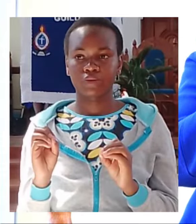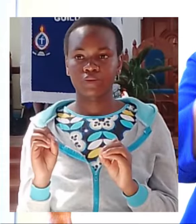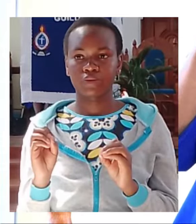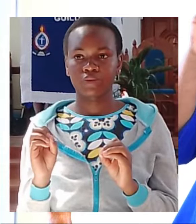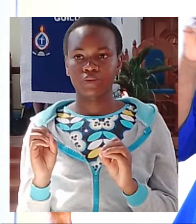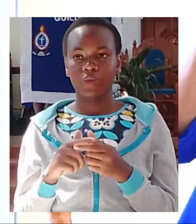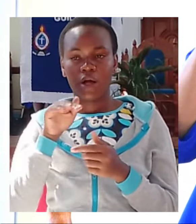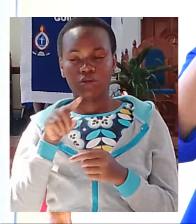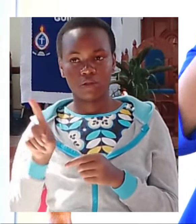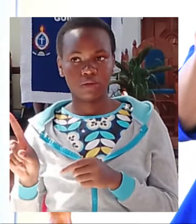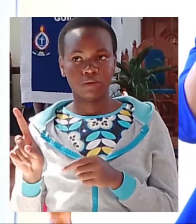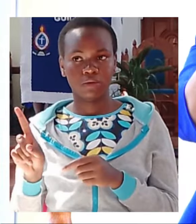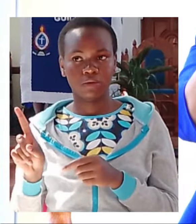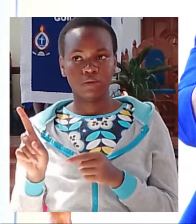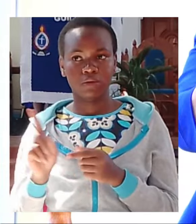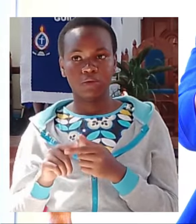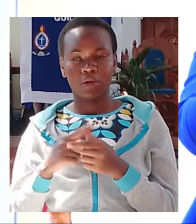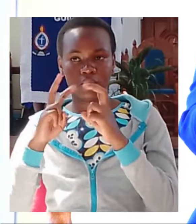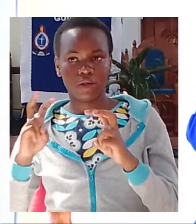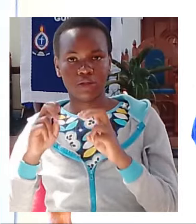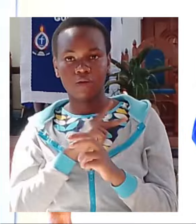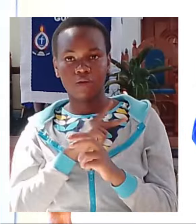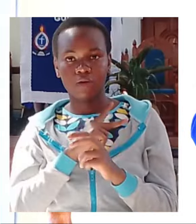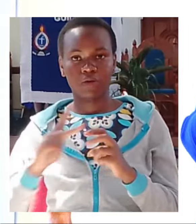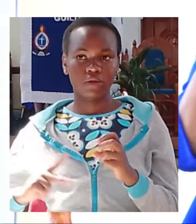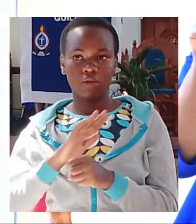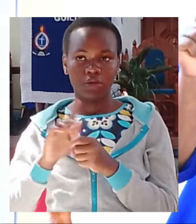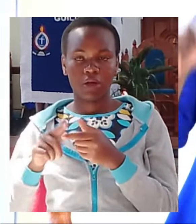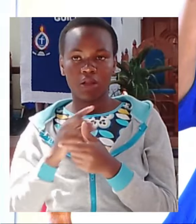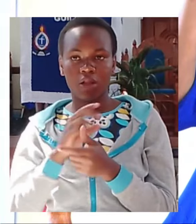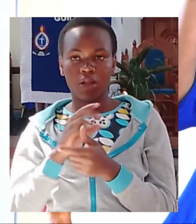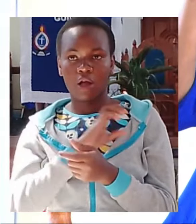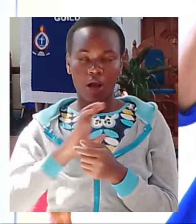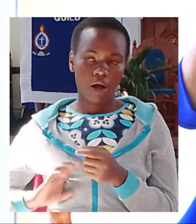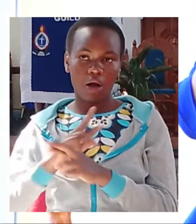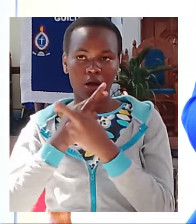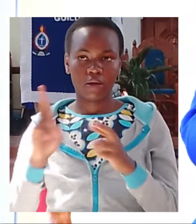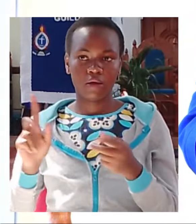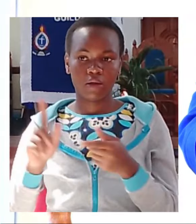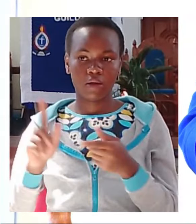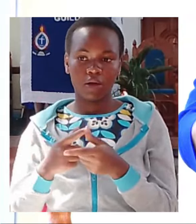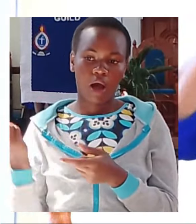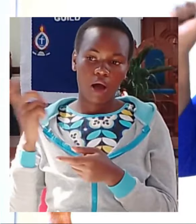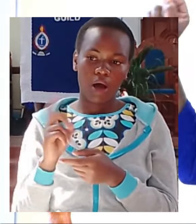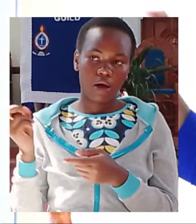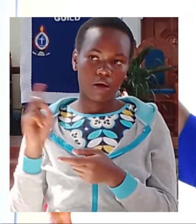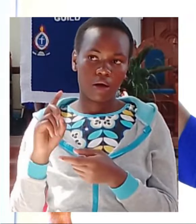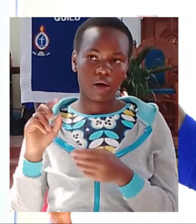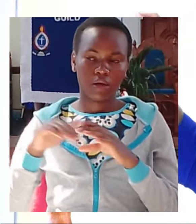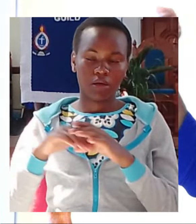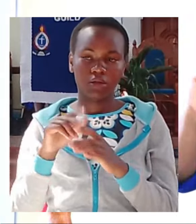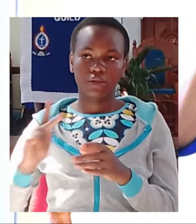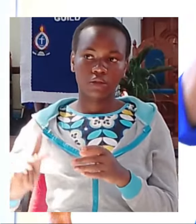Ask yourself, as you're seeking the kingdom of God and its righteousness, how many are you bringing into the